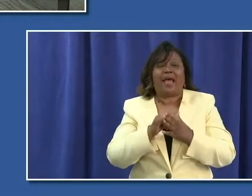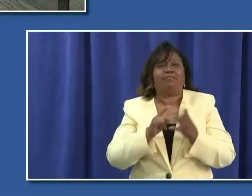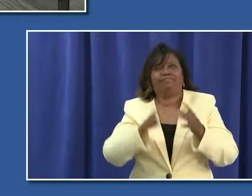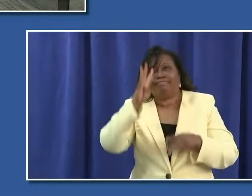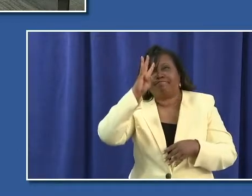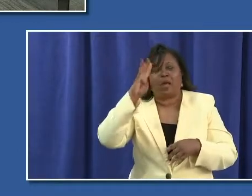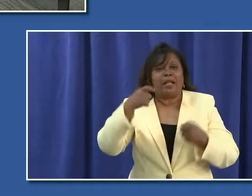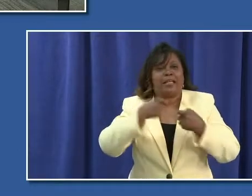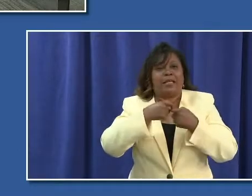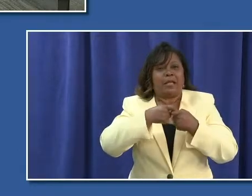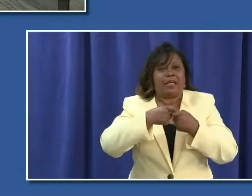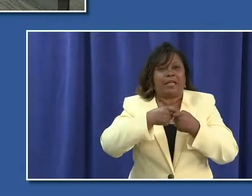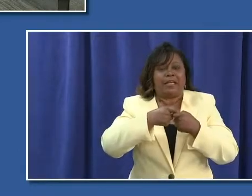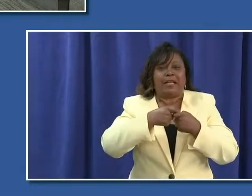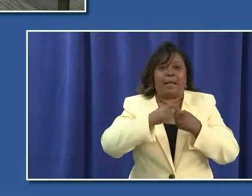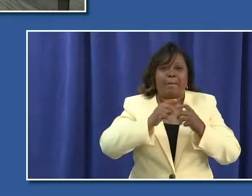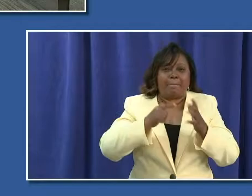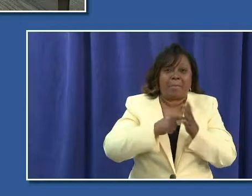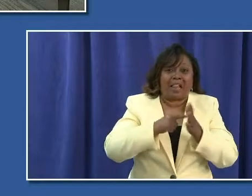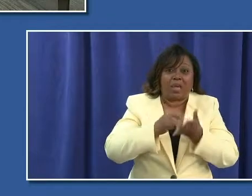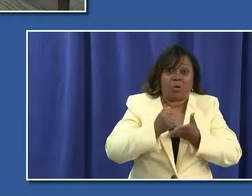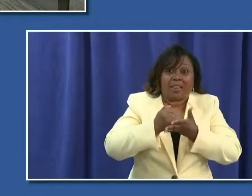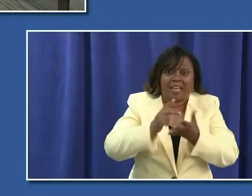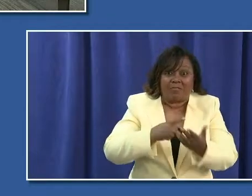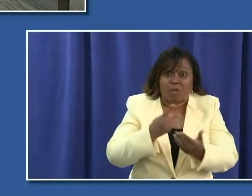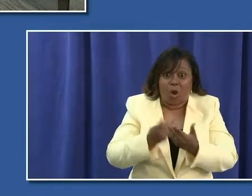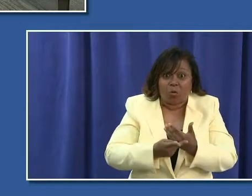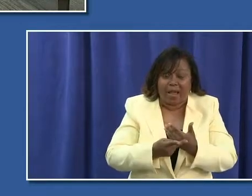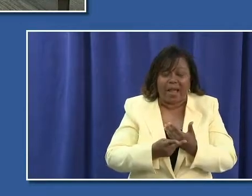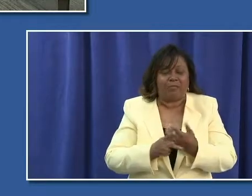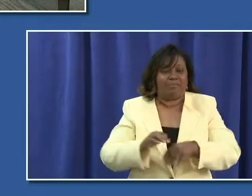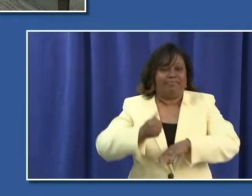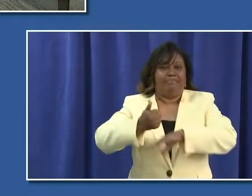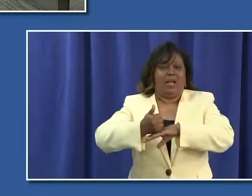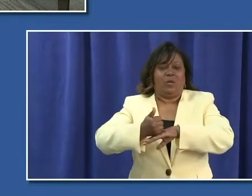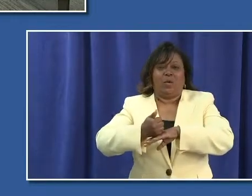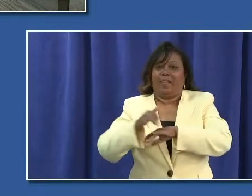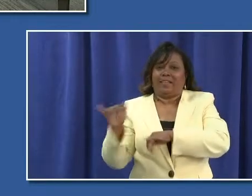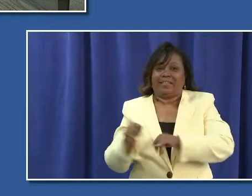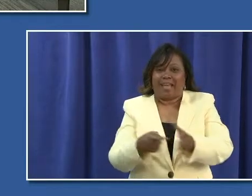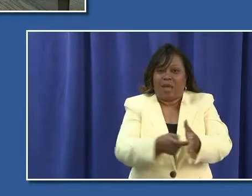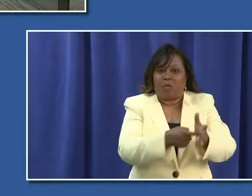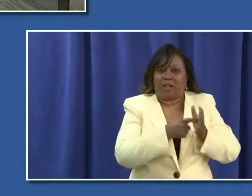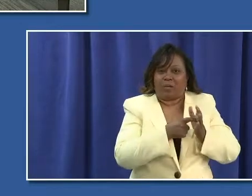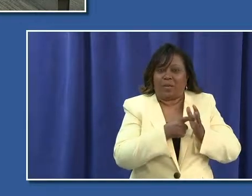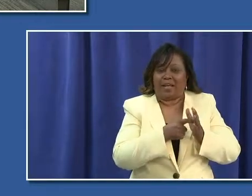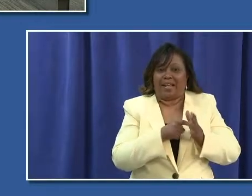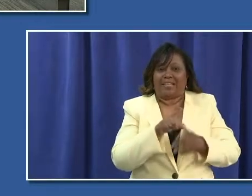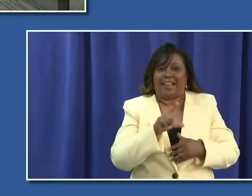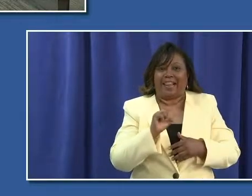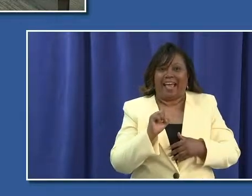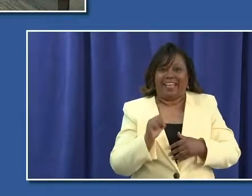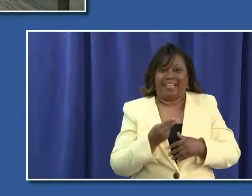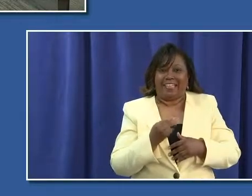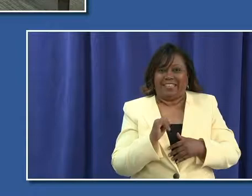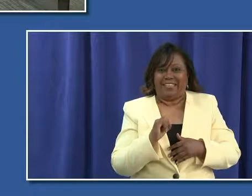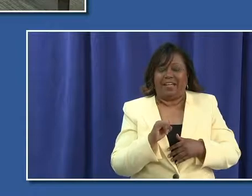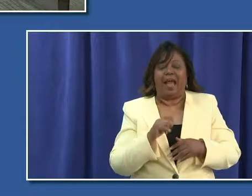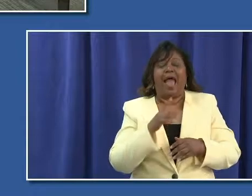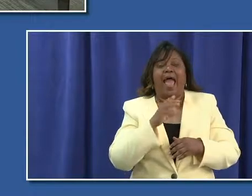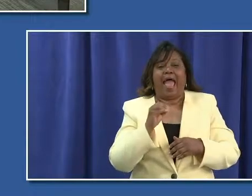up with the utility billing relief program, we based it on the same criteria as LIHEAP, right? And